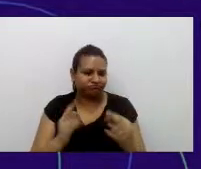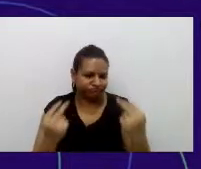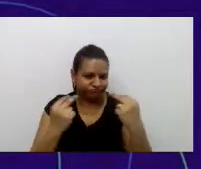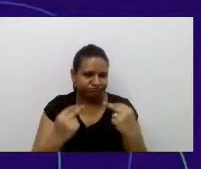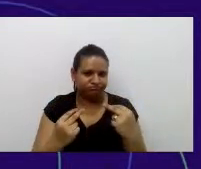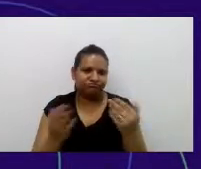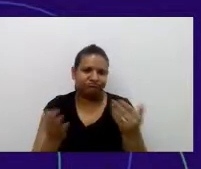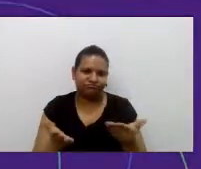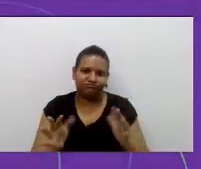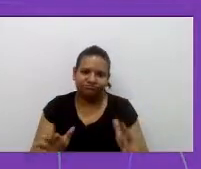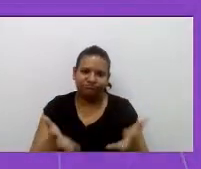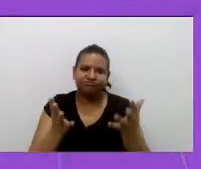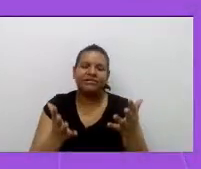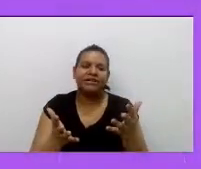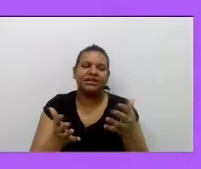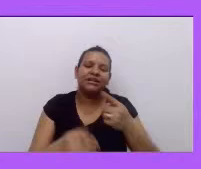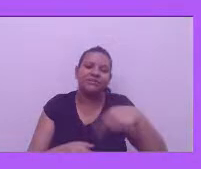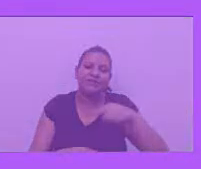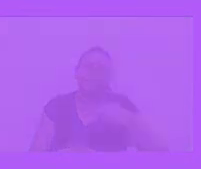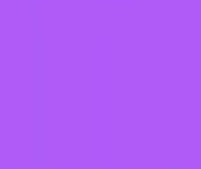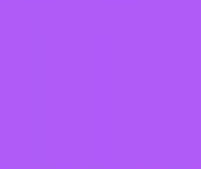today.